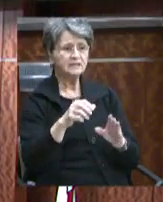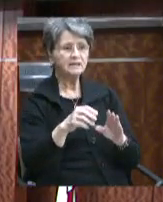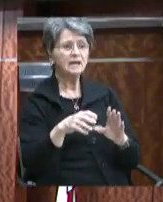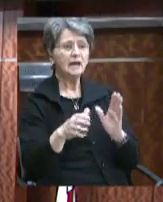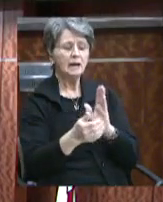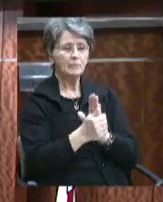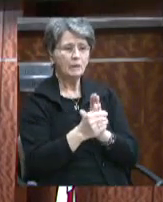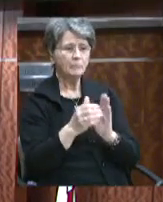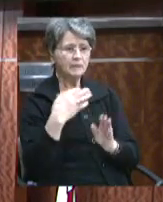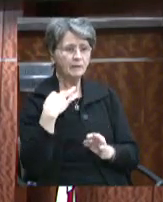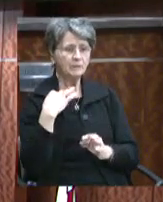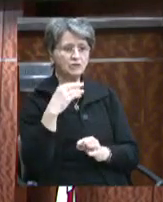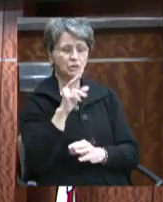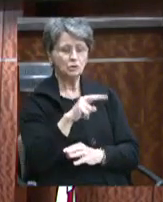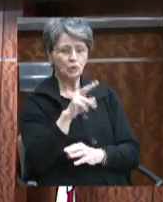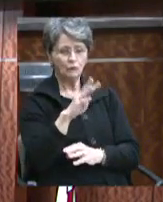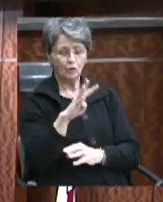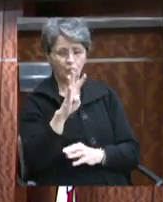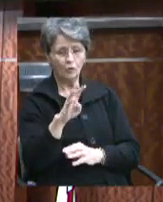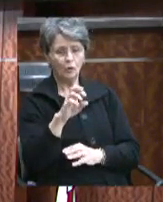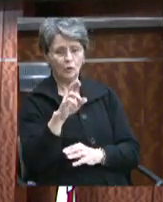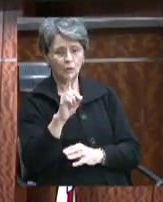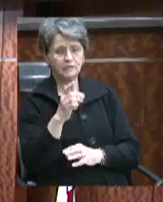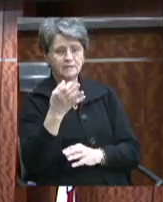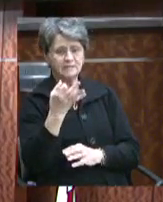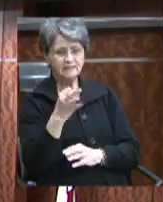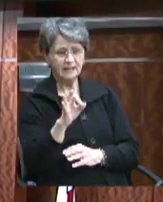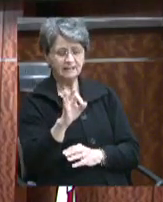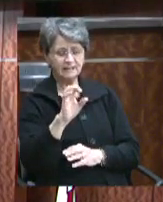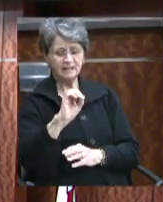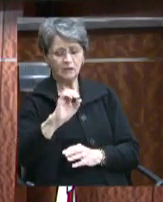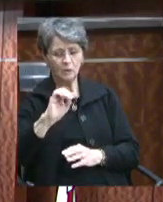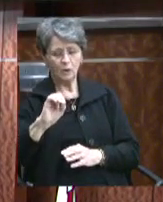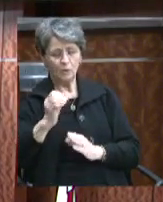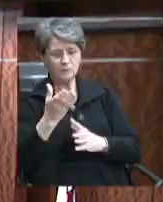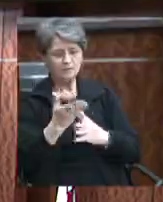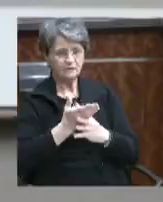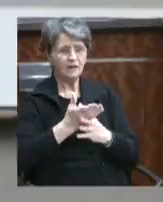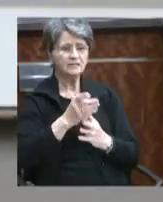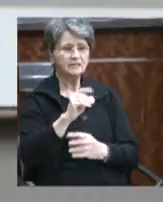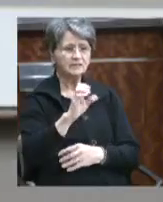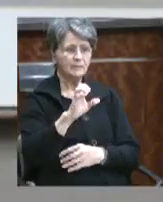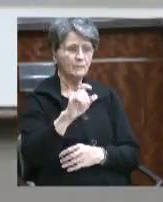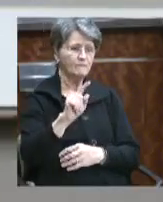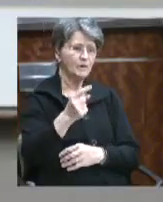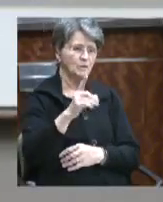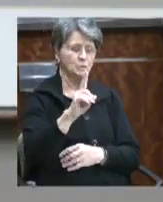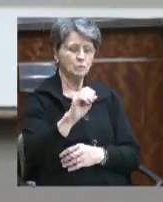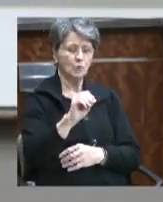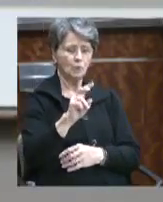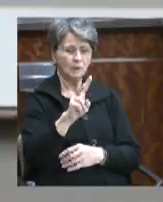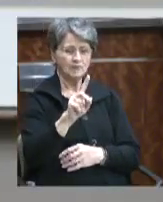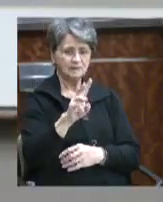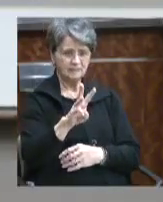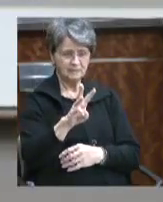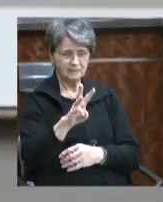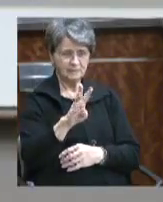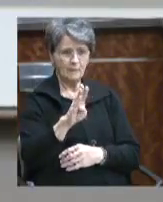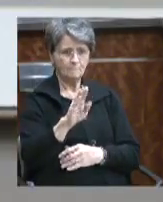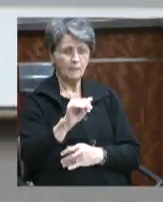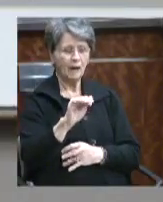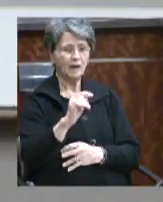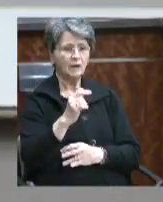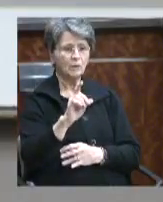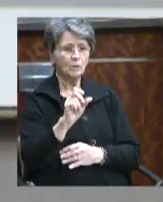number 244, ordinance number 1900 was filed on December the 1st, 2016 by